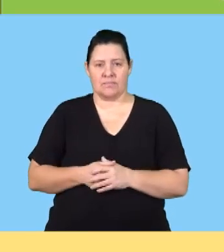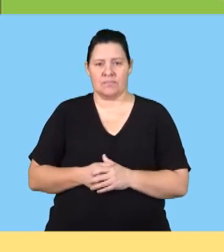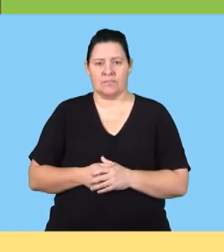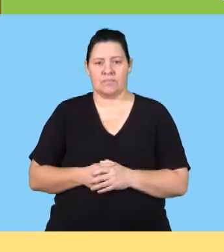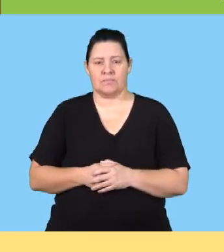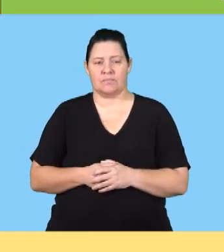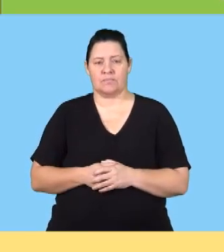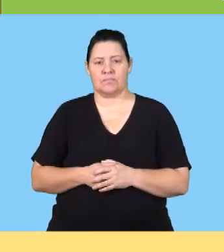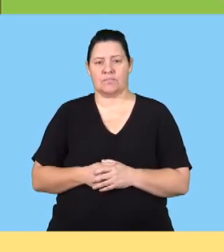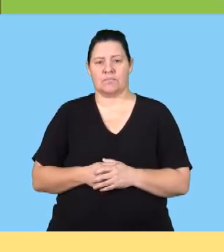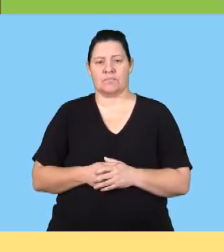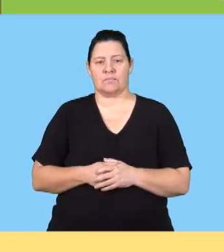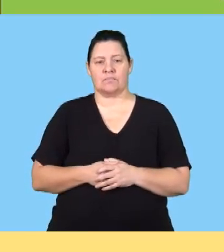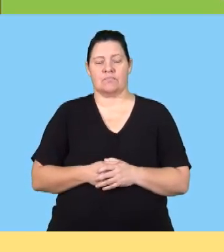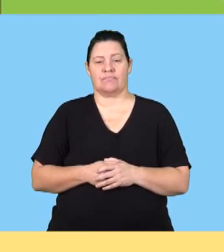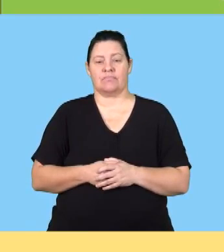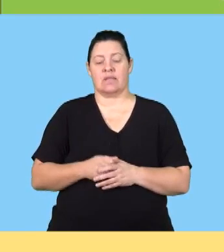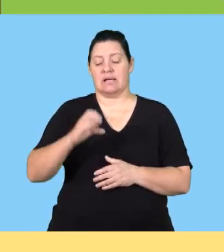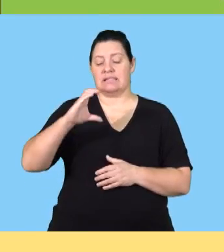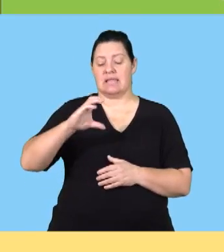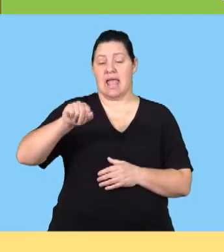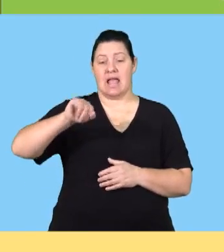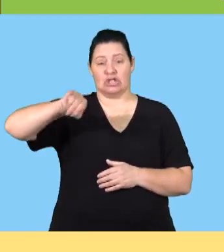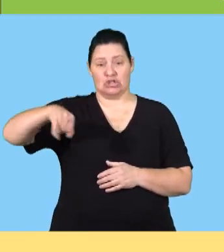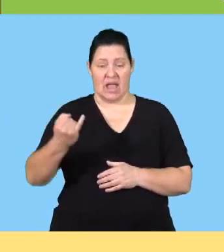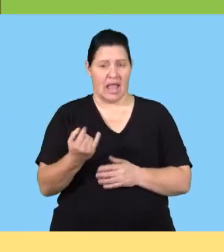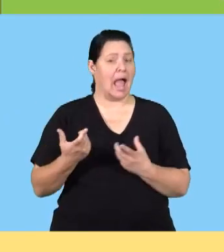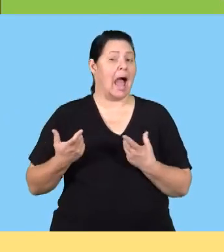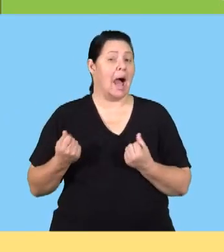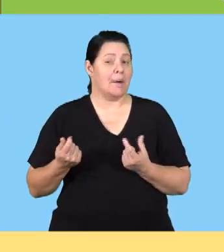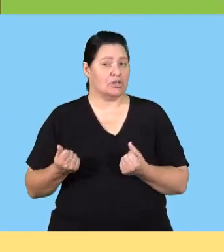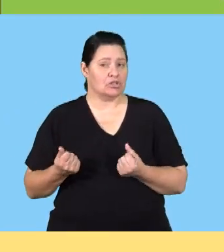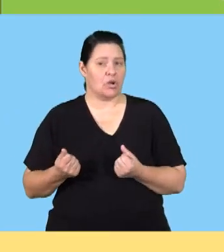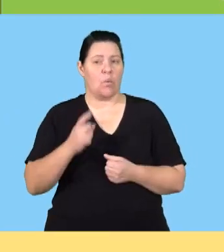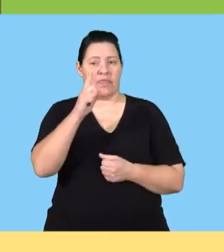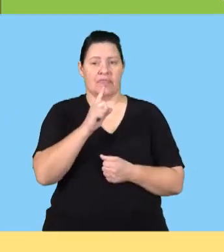creditors control. CAJ. How much is that?